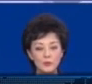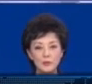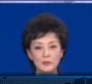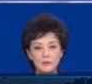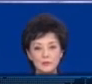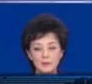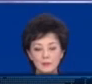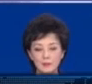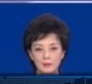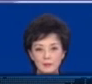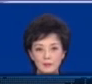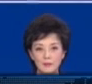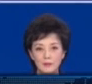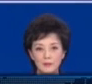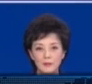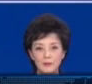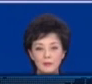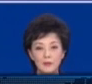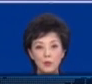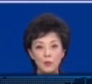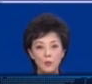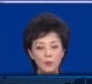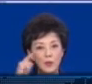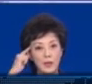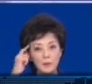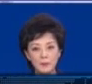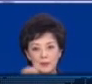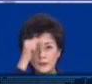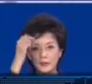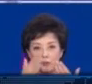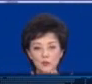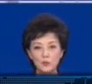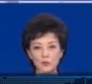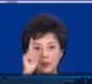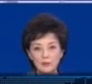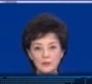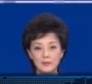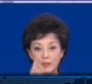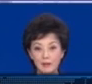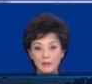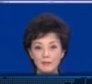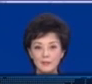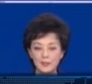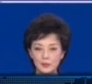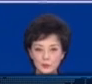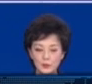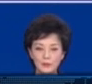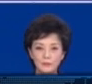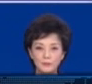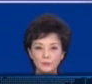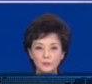treat patients under severe and critical conditions. Each day, number